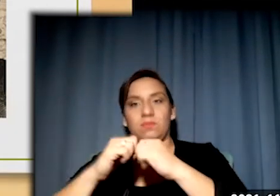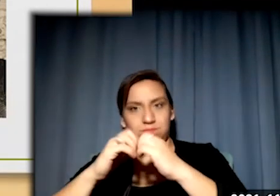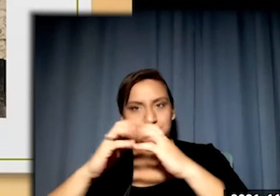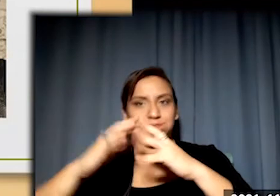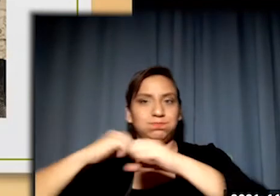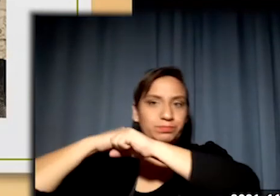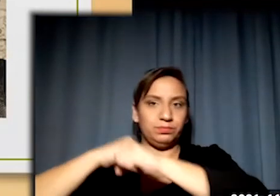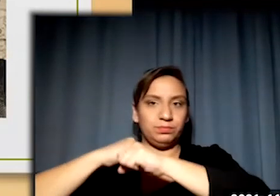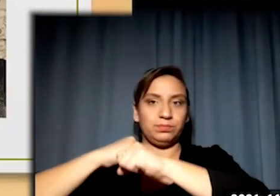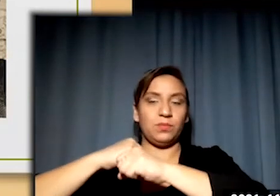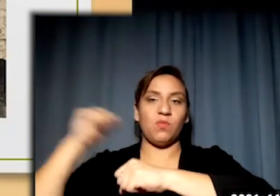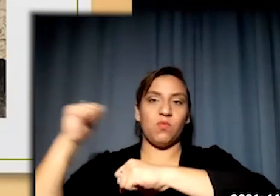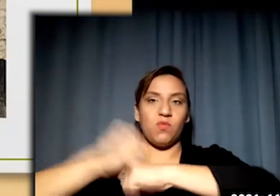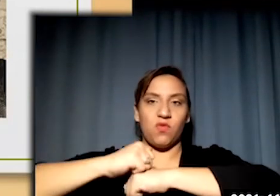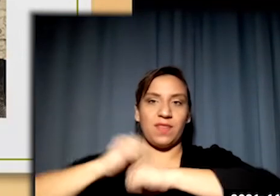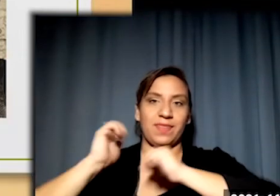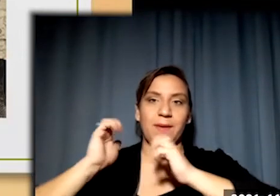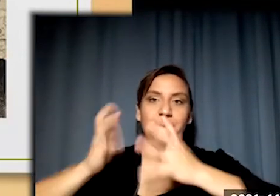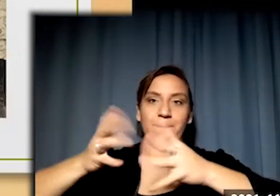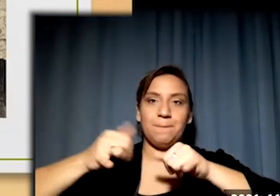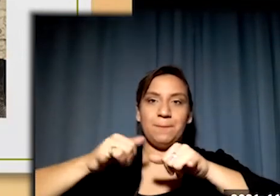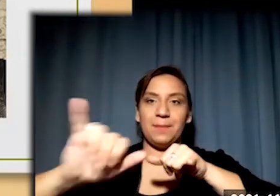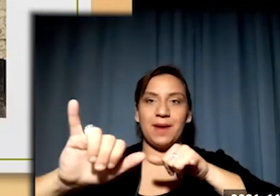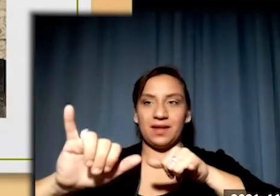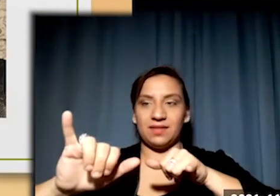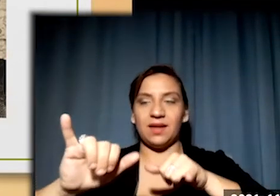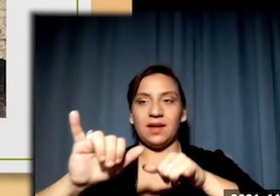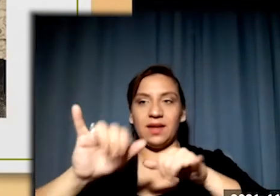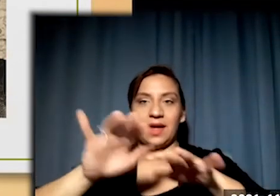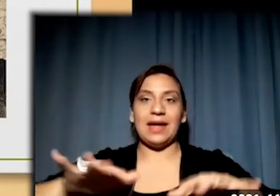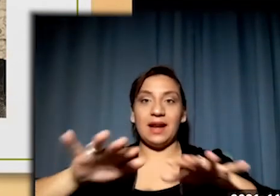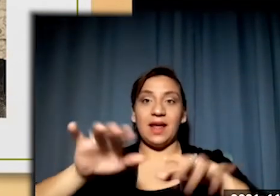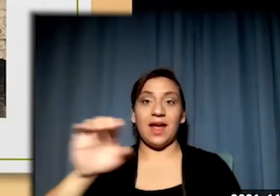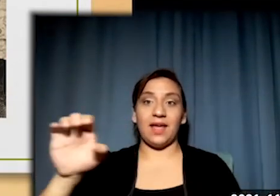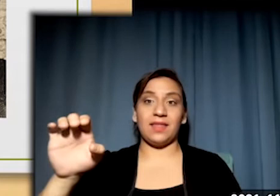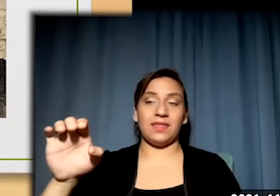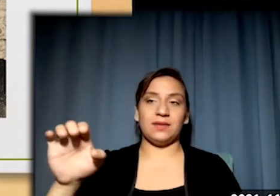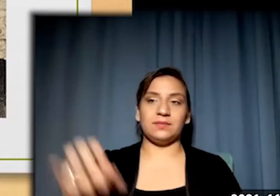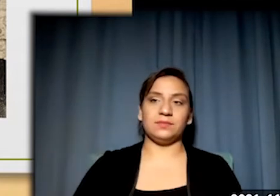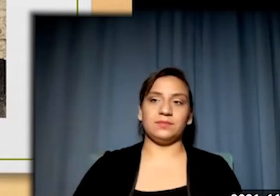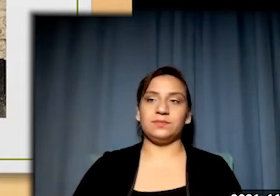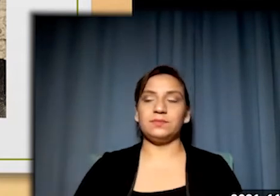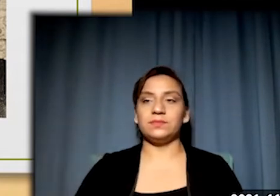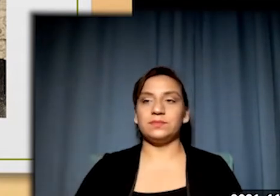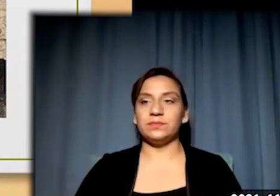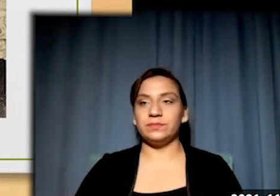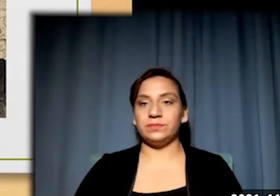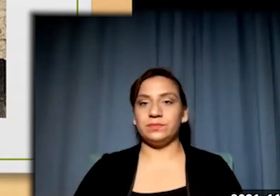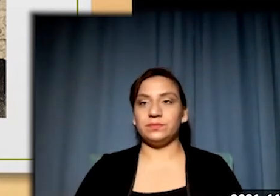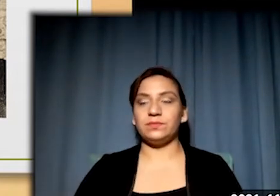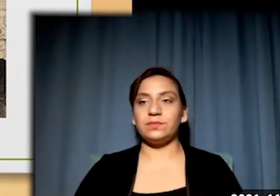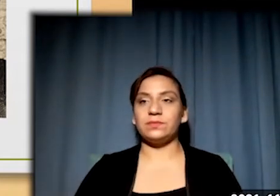The second chapter, Ingenieros Militares Miran a la Campaña, describe the efforts of the